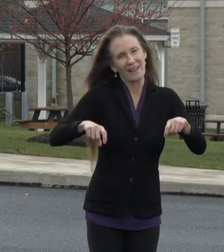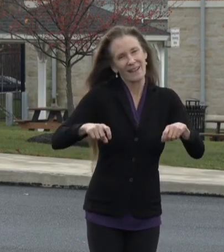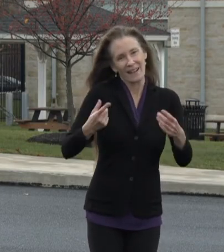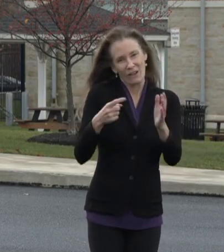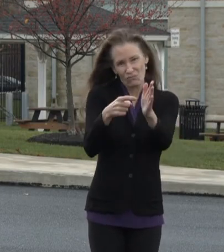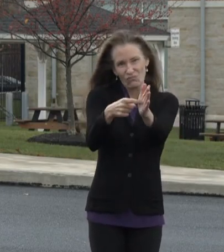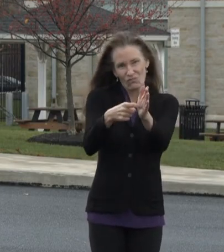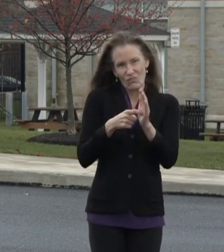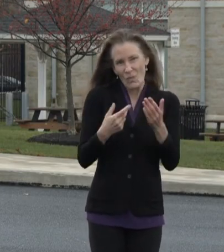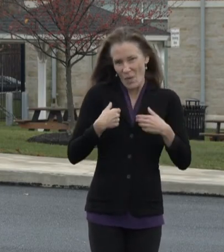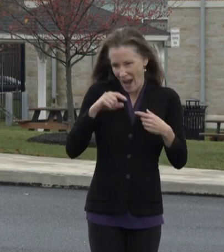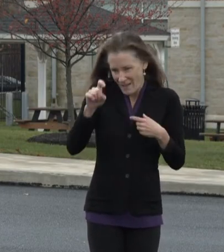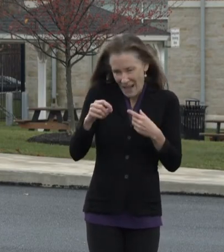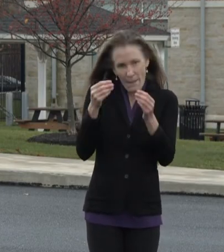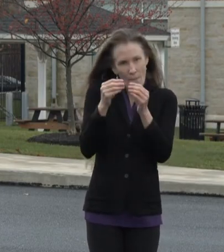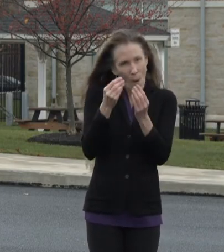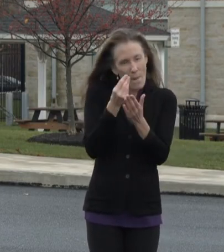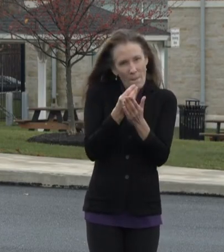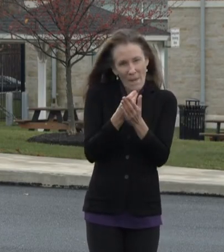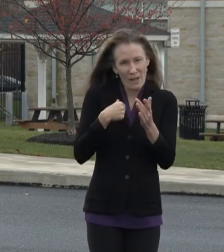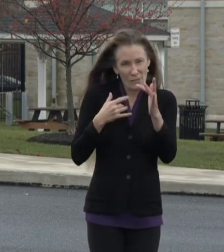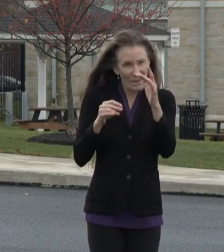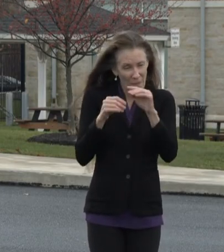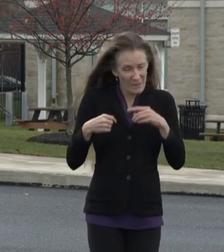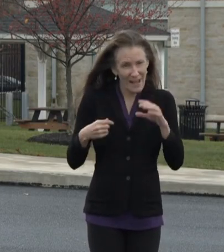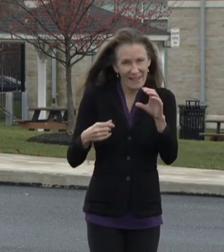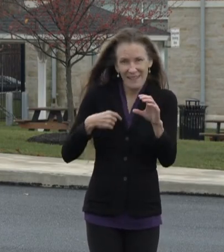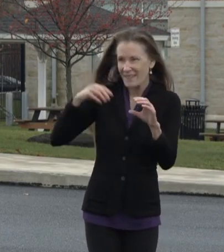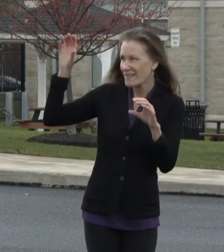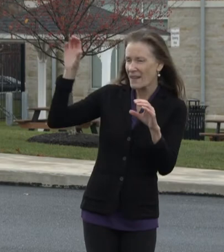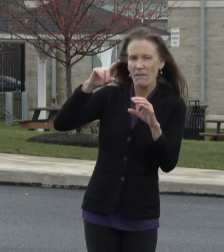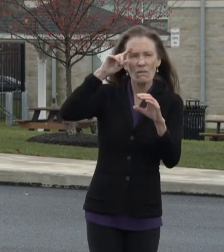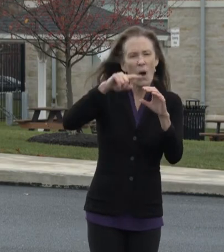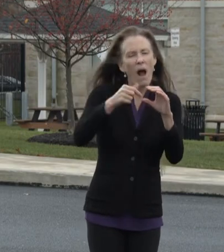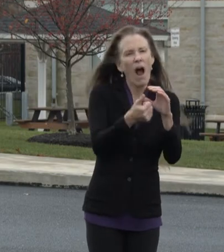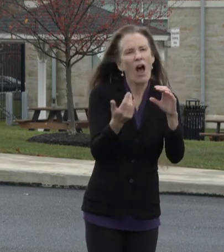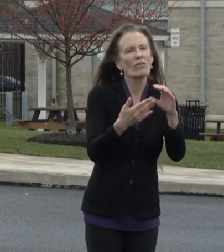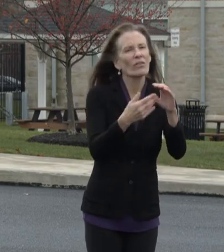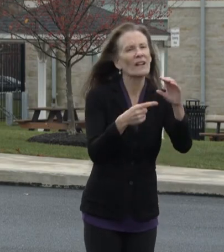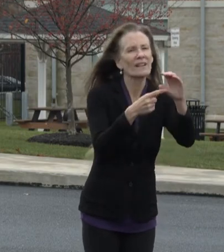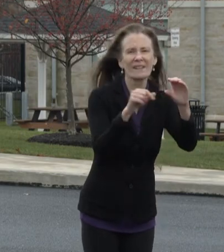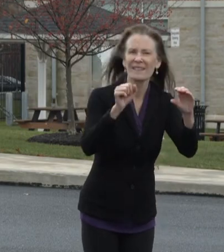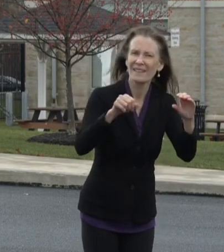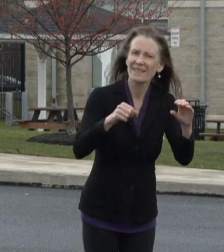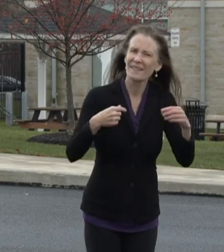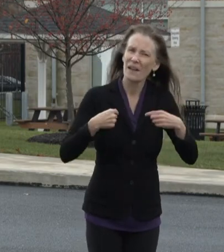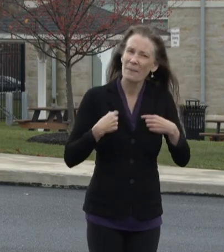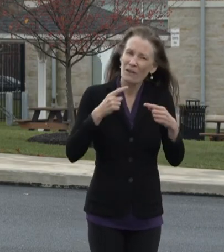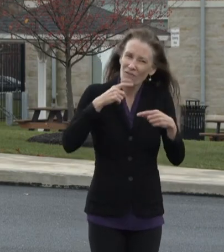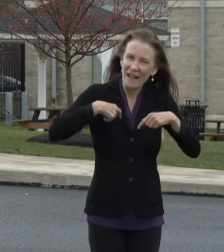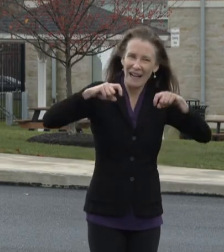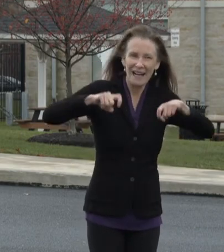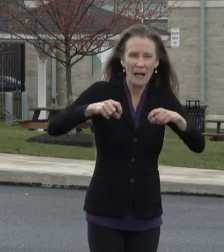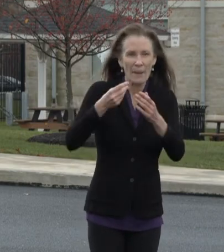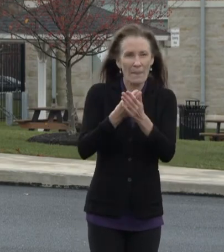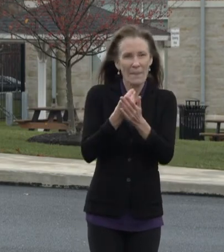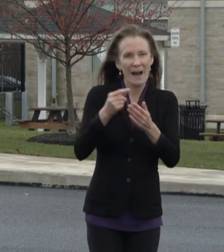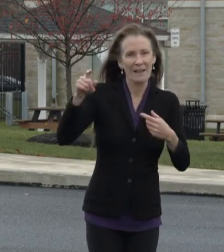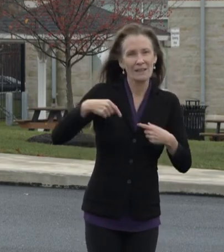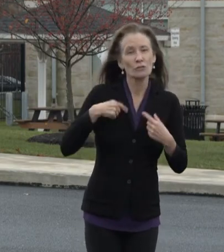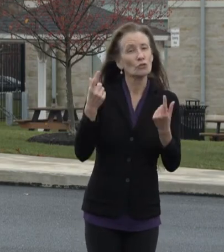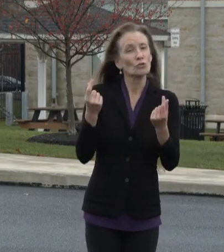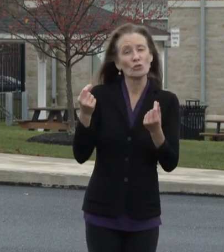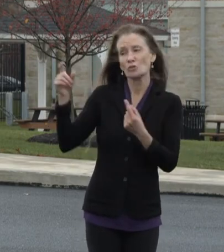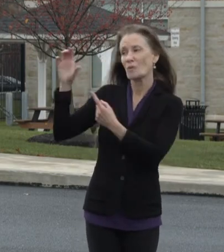of the costs. And there are various ways to be able to do that. So one of the ways we can use is CARES Act funding to be